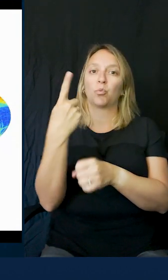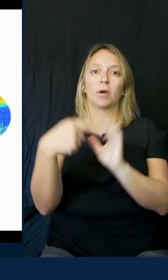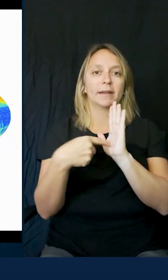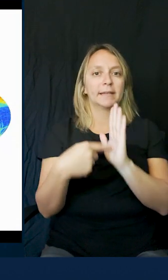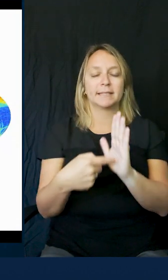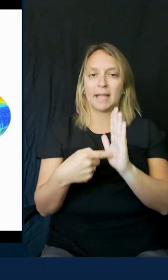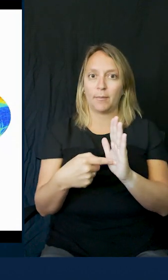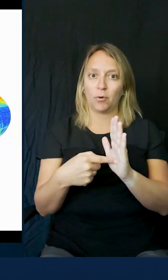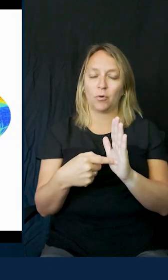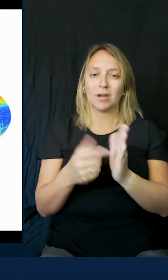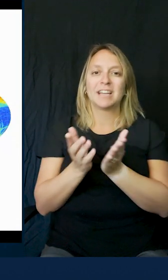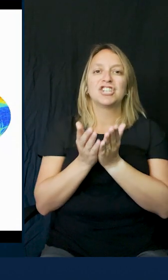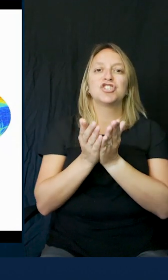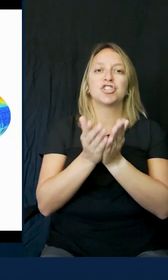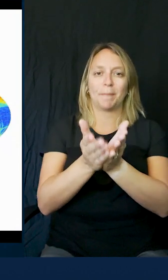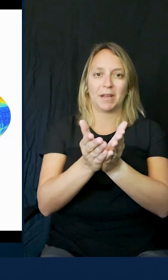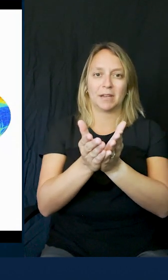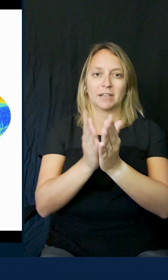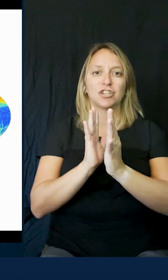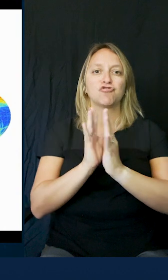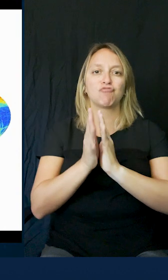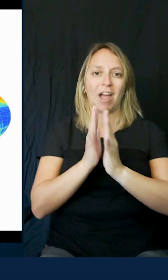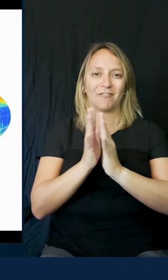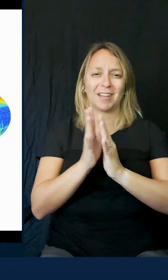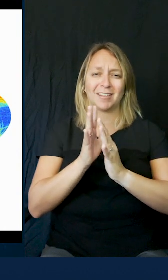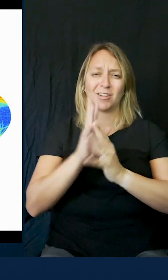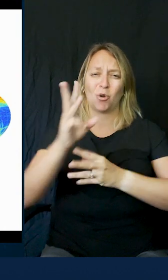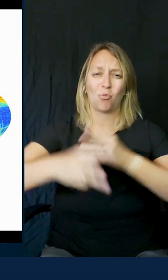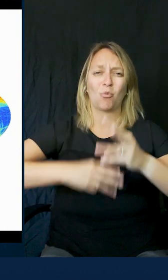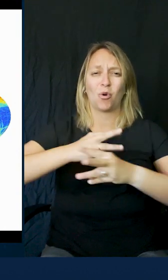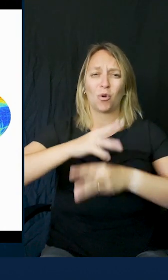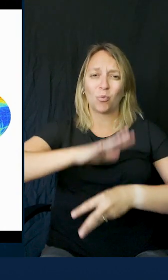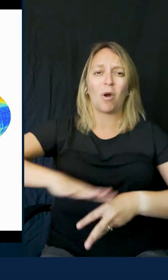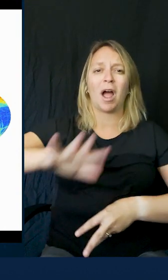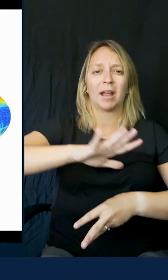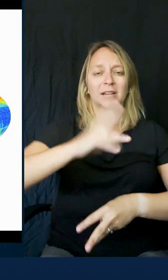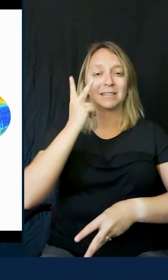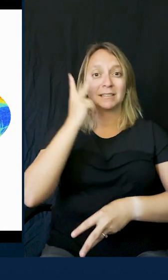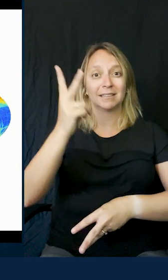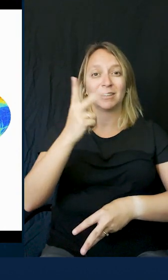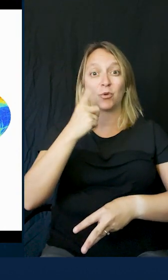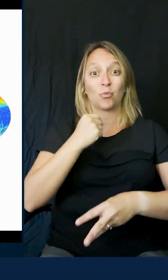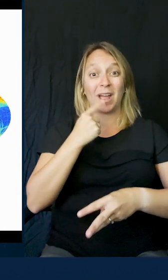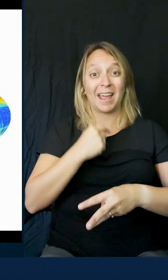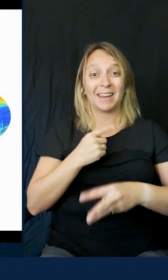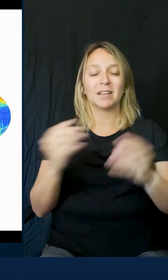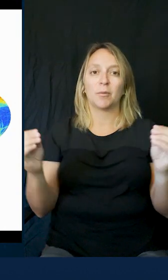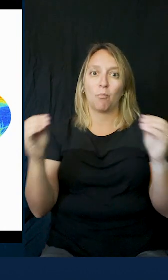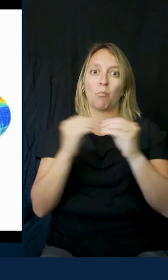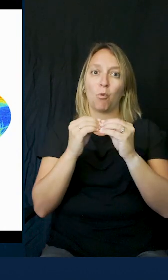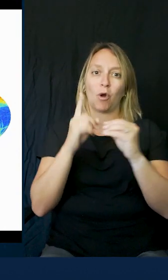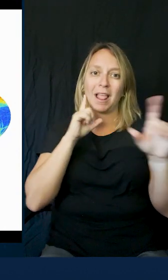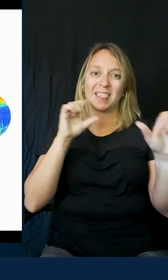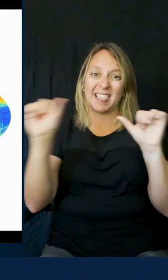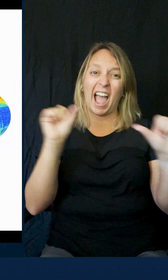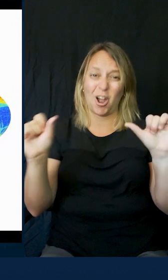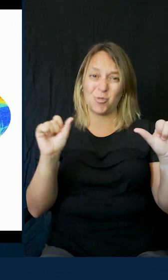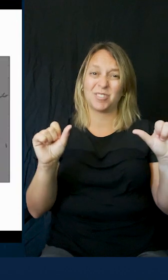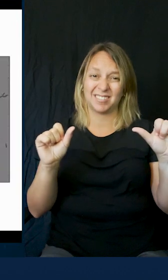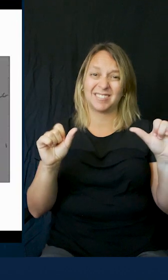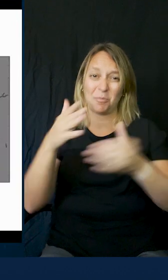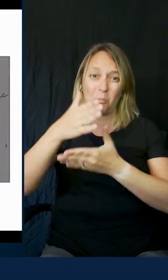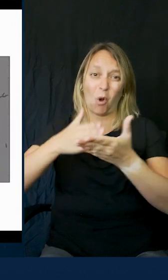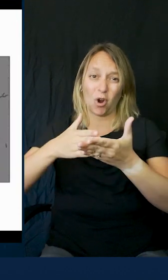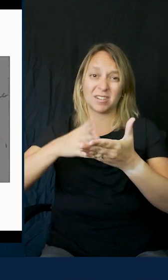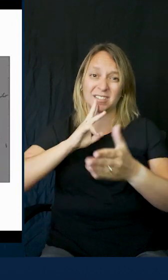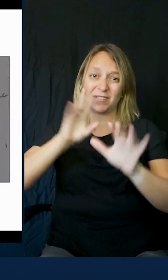of shipping traffic globally. You can see that the red are the louder parts of the ocean. So